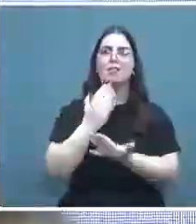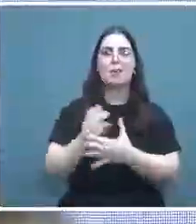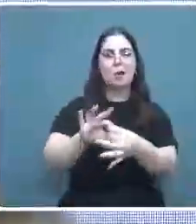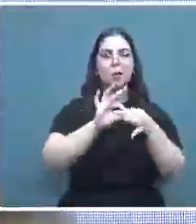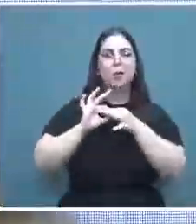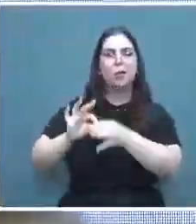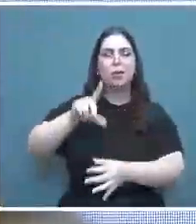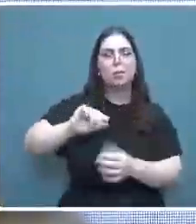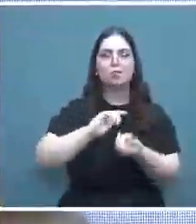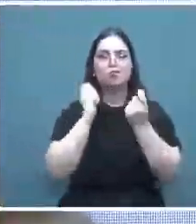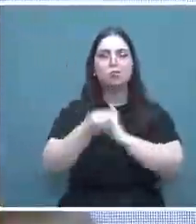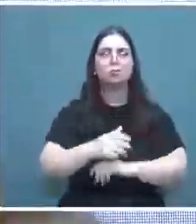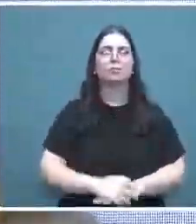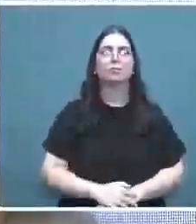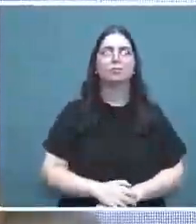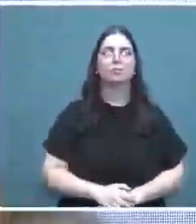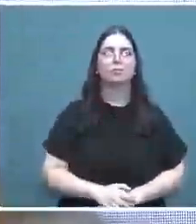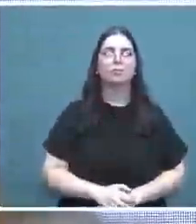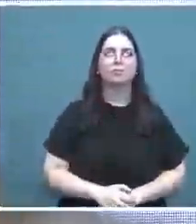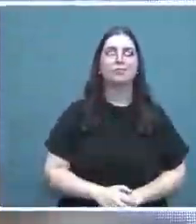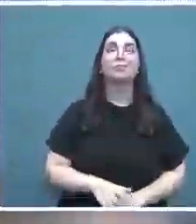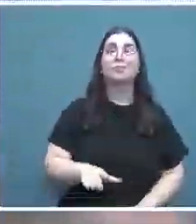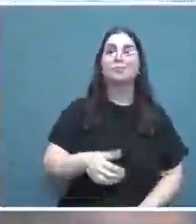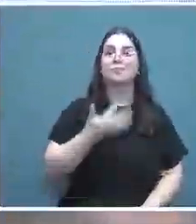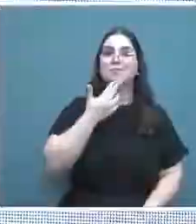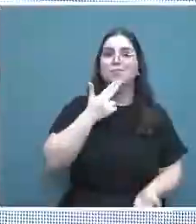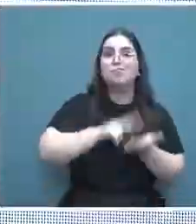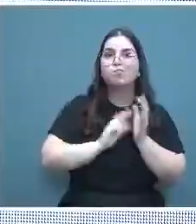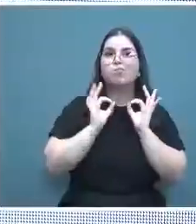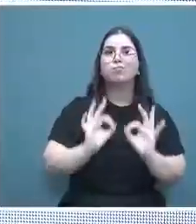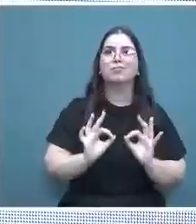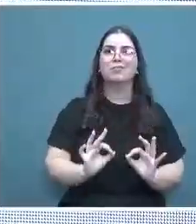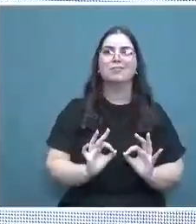help them to transform. So let me just say, it's truly,